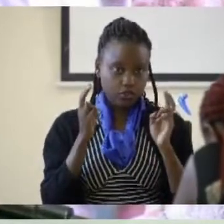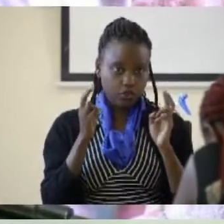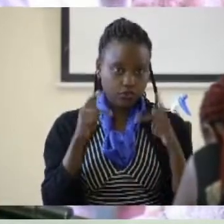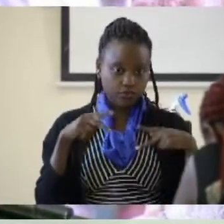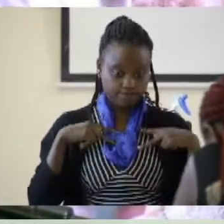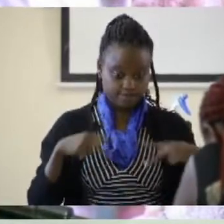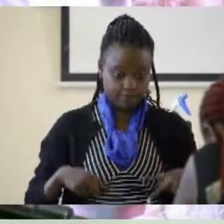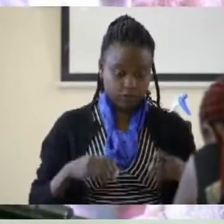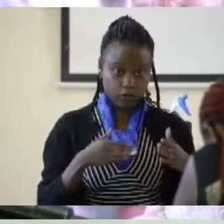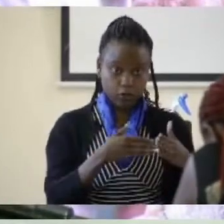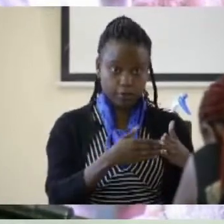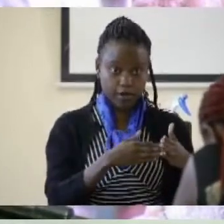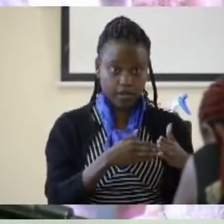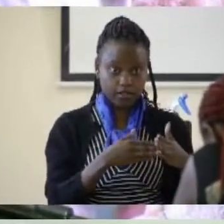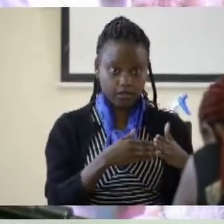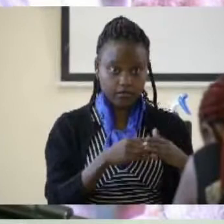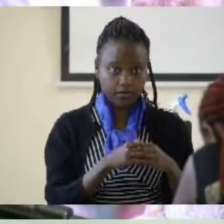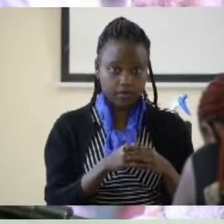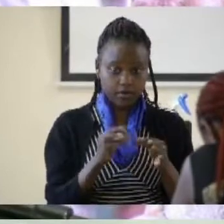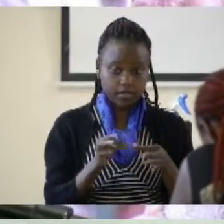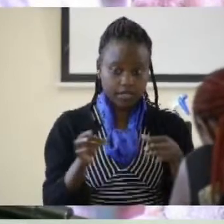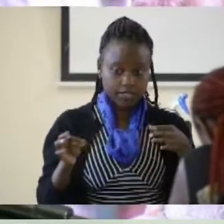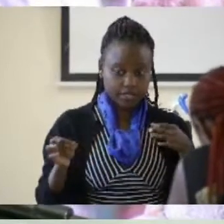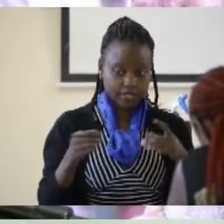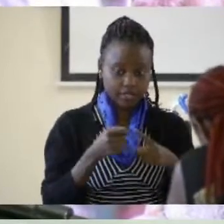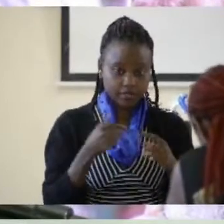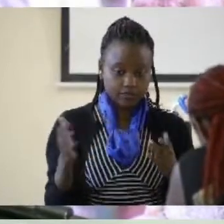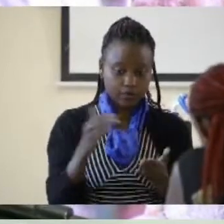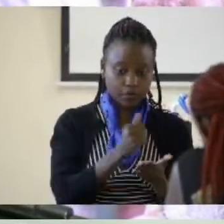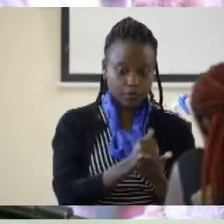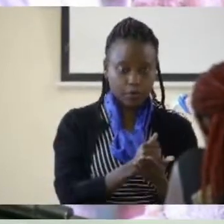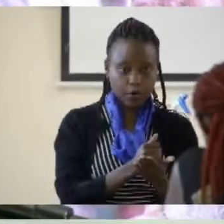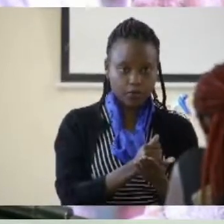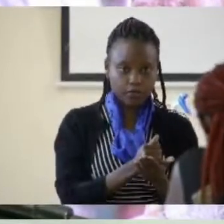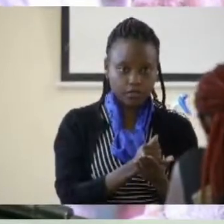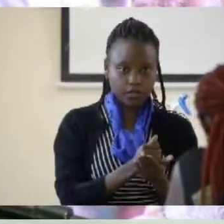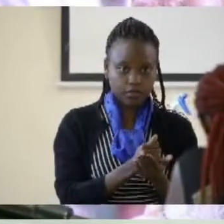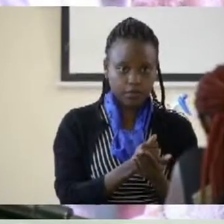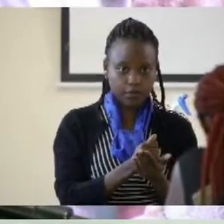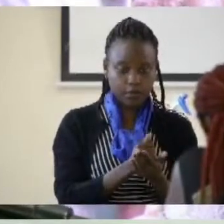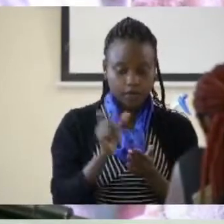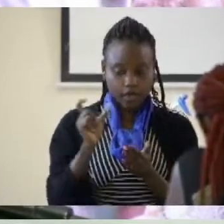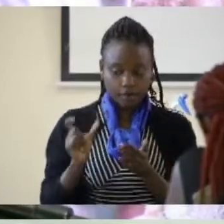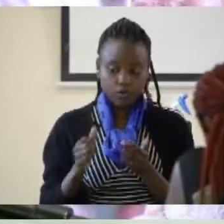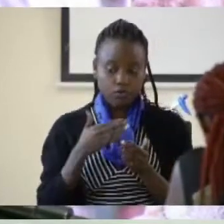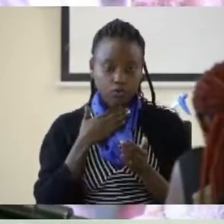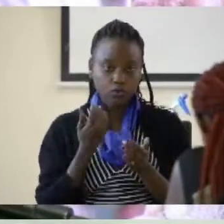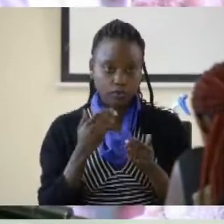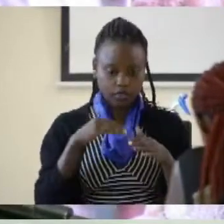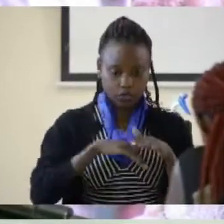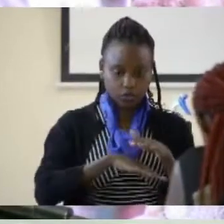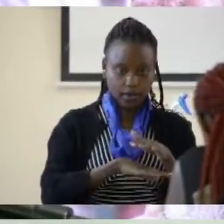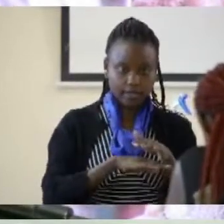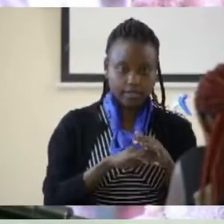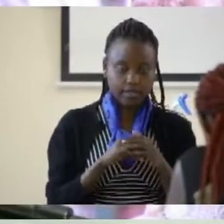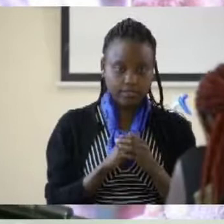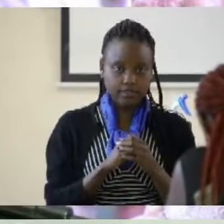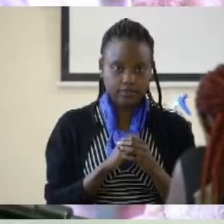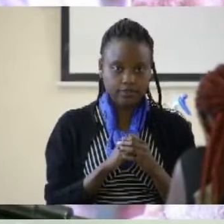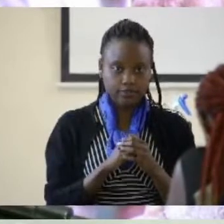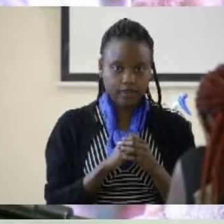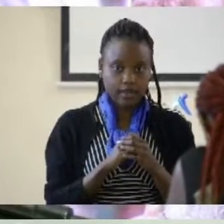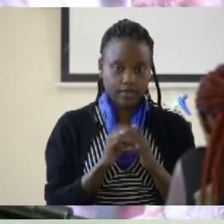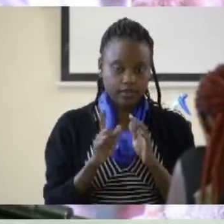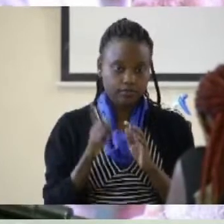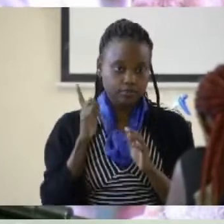barriers. This is distances from offices where a person would want to access the legal